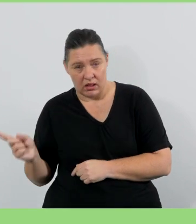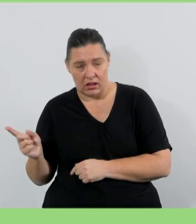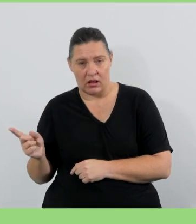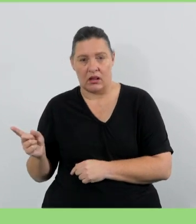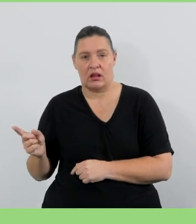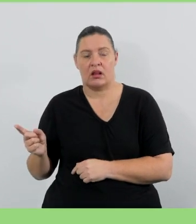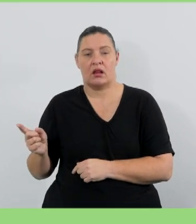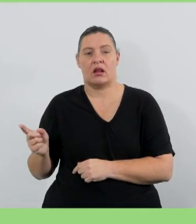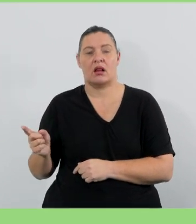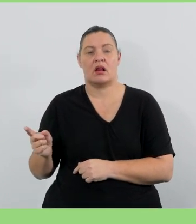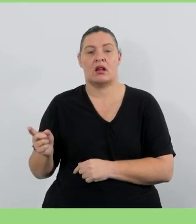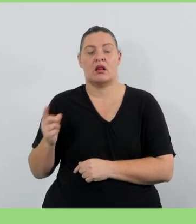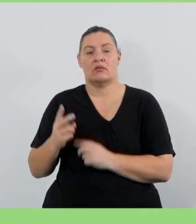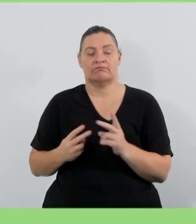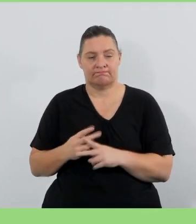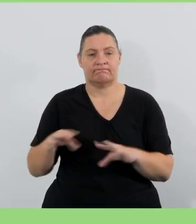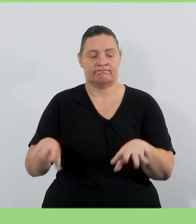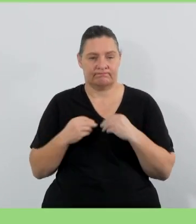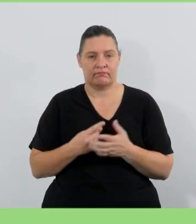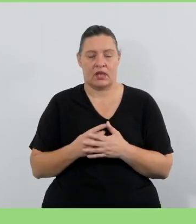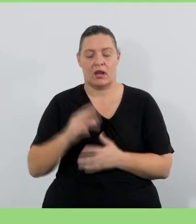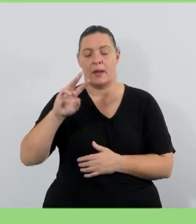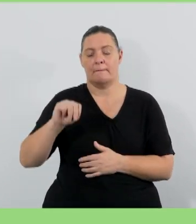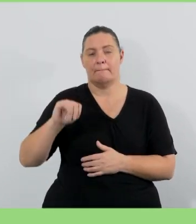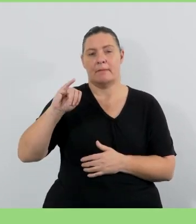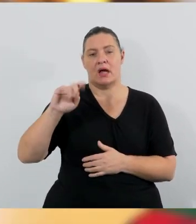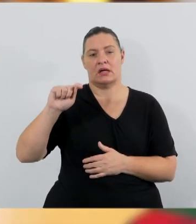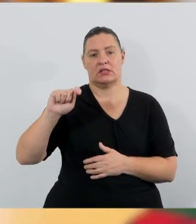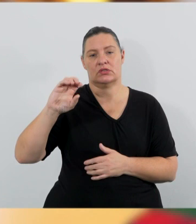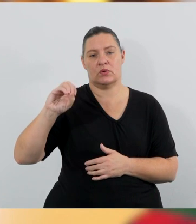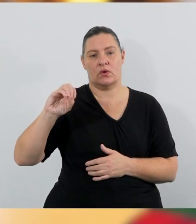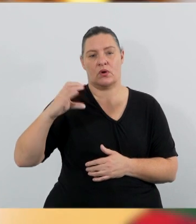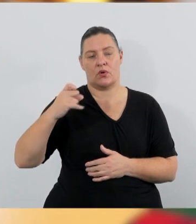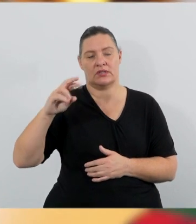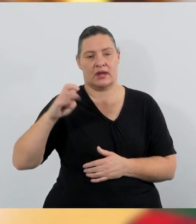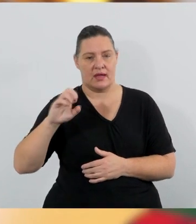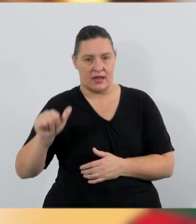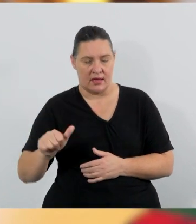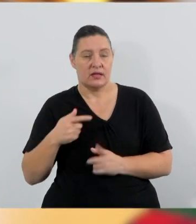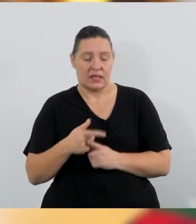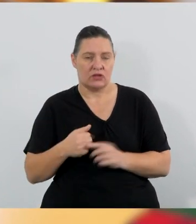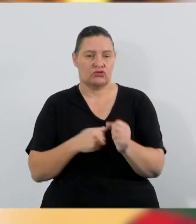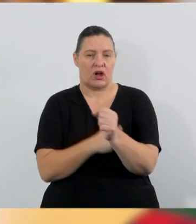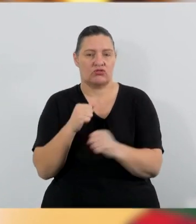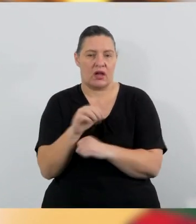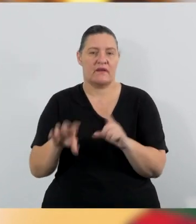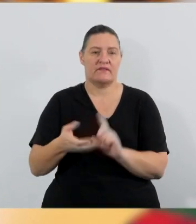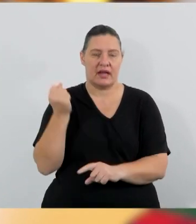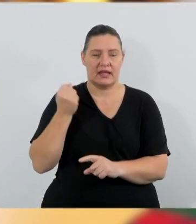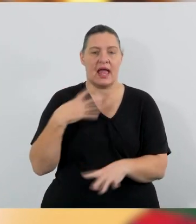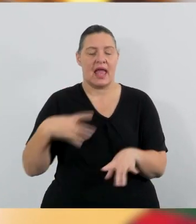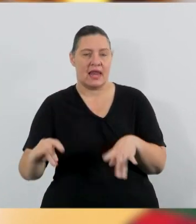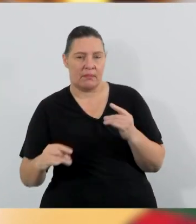this is then taken into the mitochondria. If you remember, we said the mitochondria is a structure that is found in